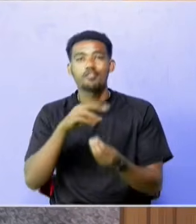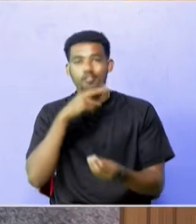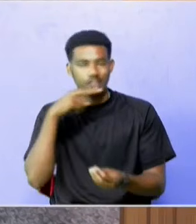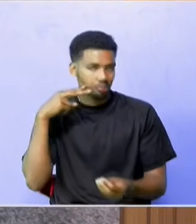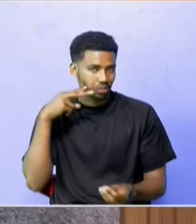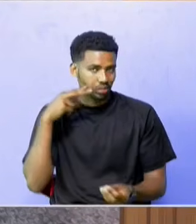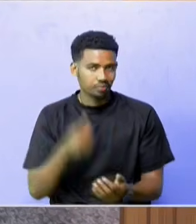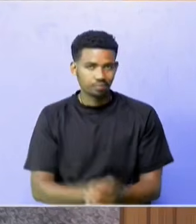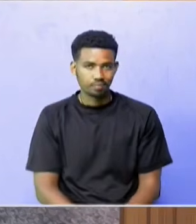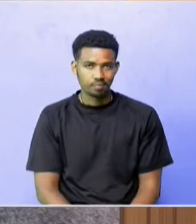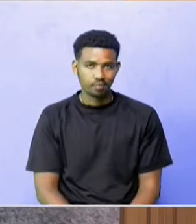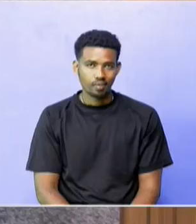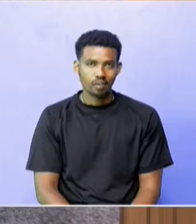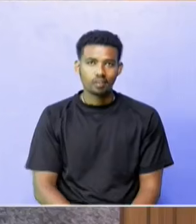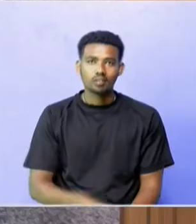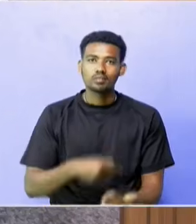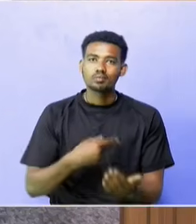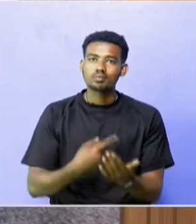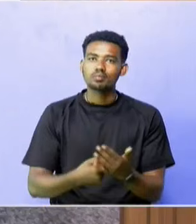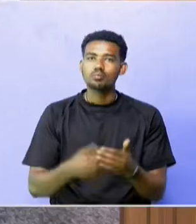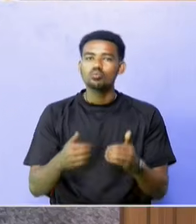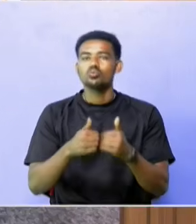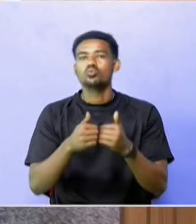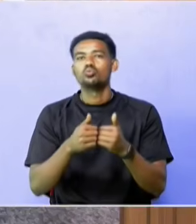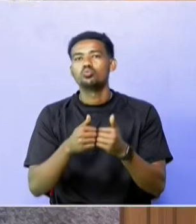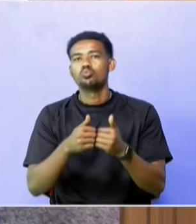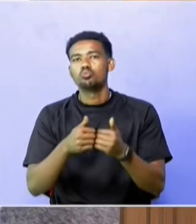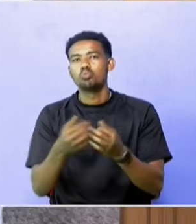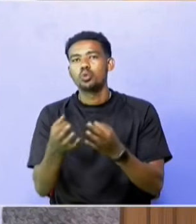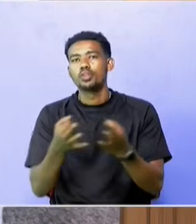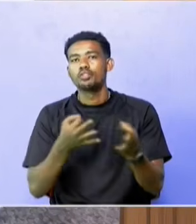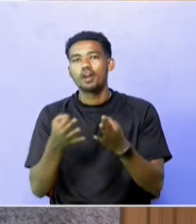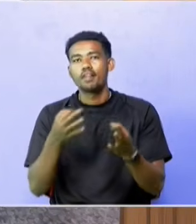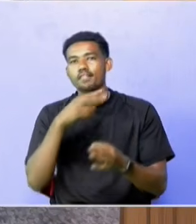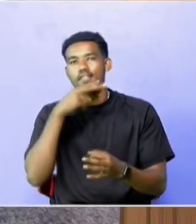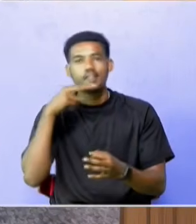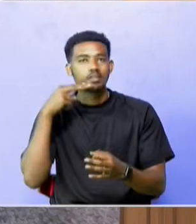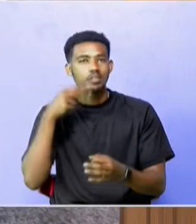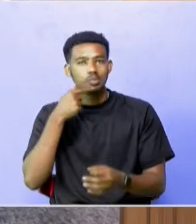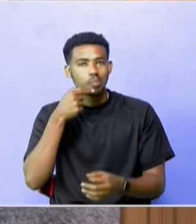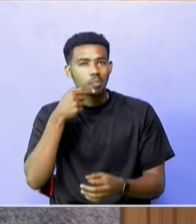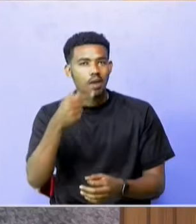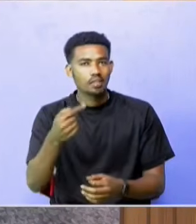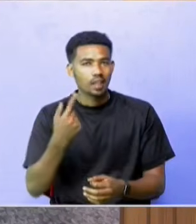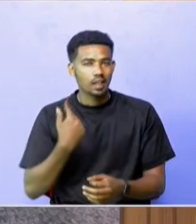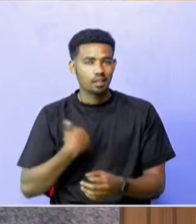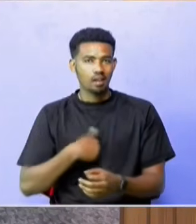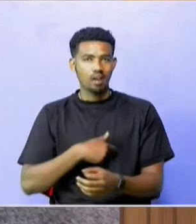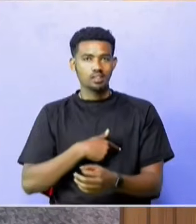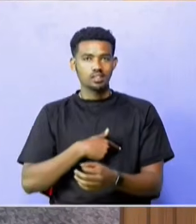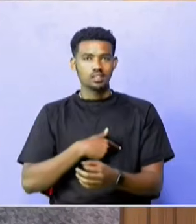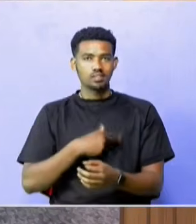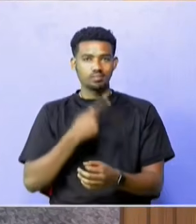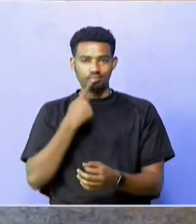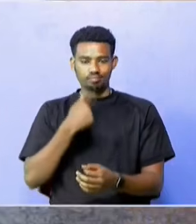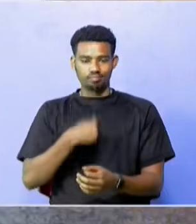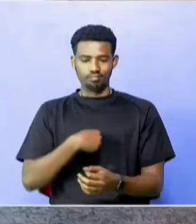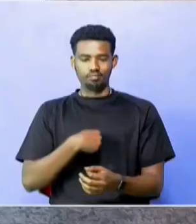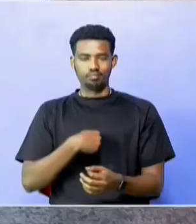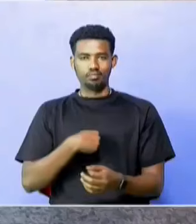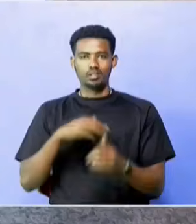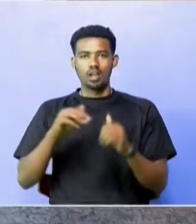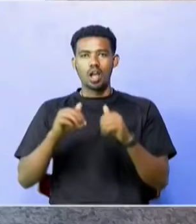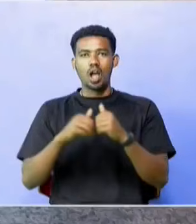mean it modifies verbs? It modifies verbs by telling us, 1, look, how